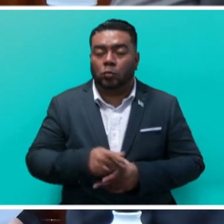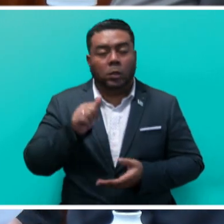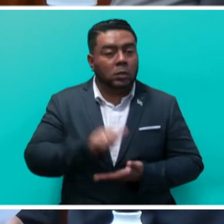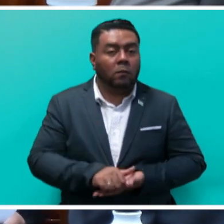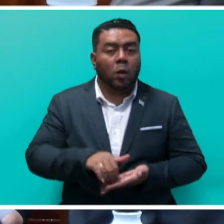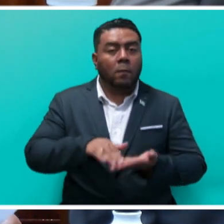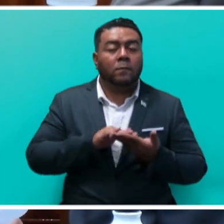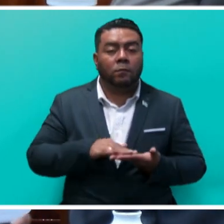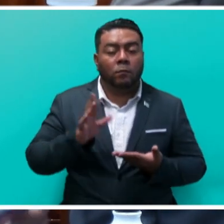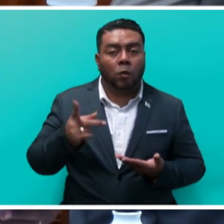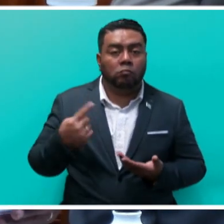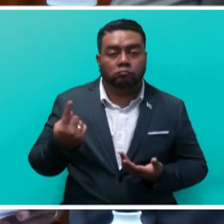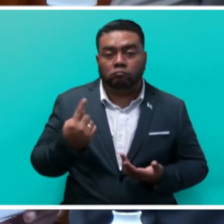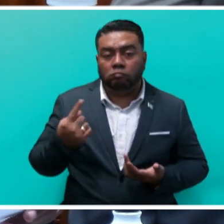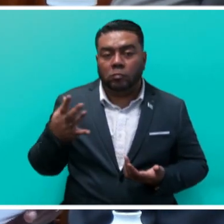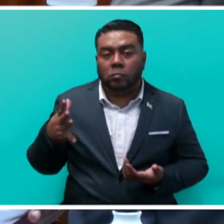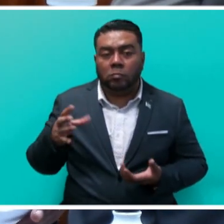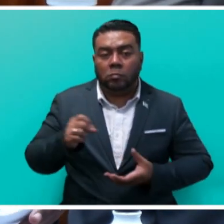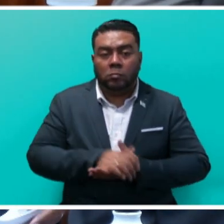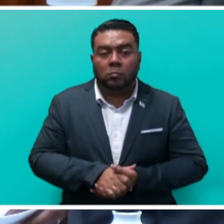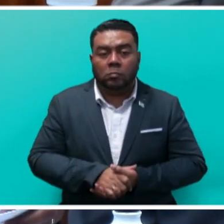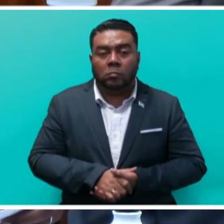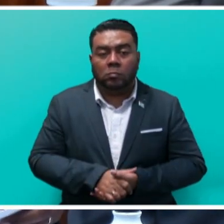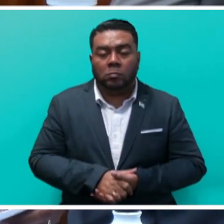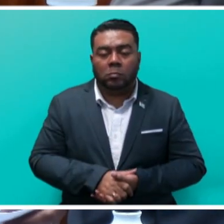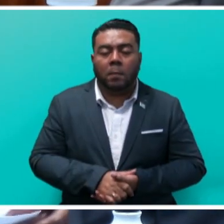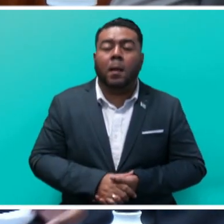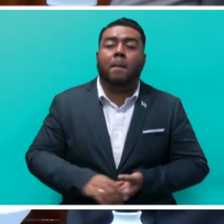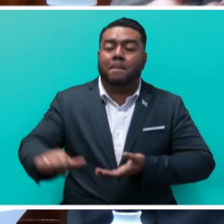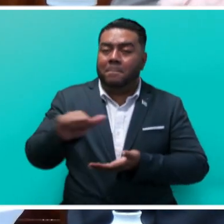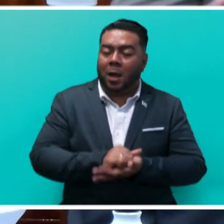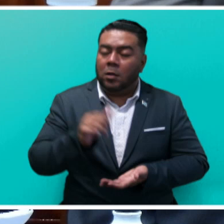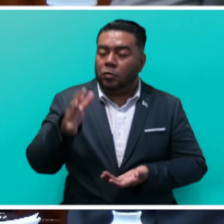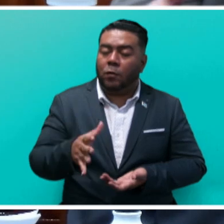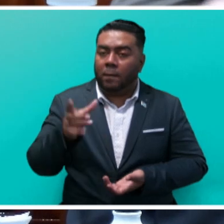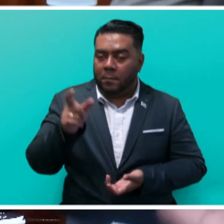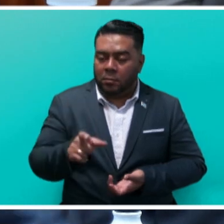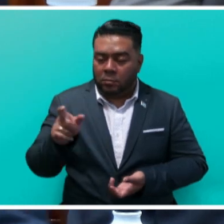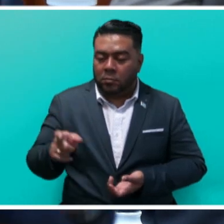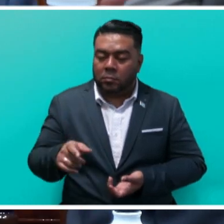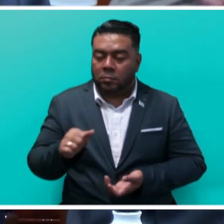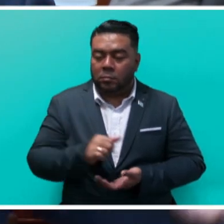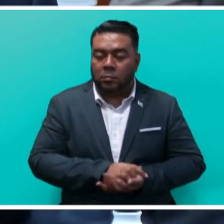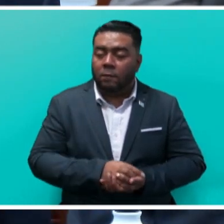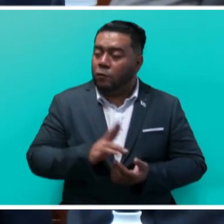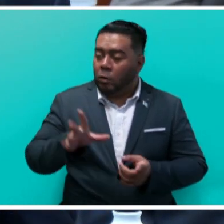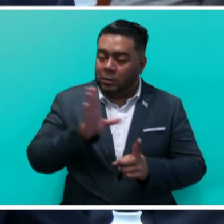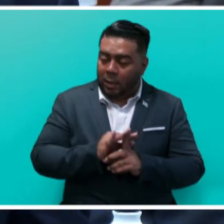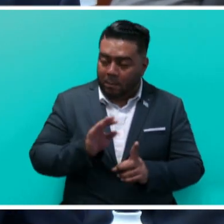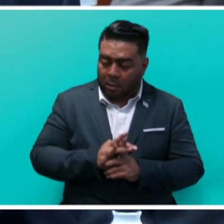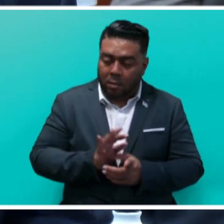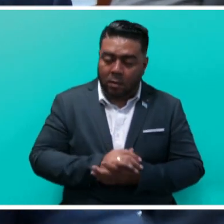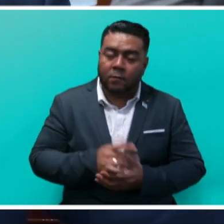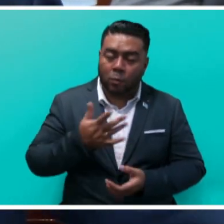helpful for prospective secured parties as well as buyers of personal property in private transactions. So, for example, if you want to